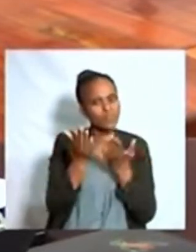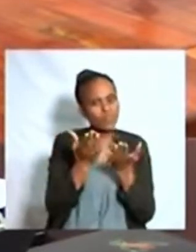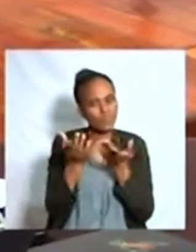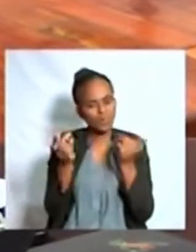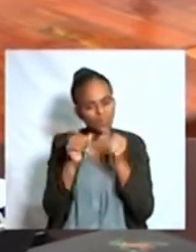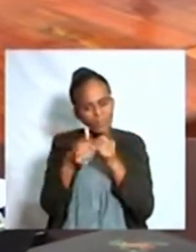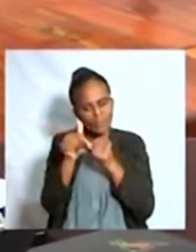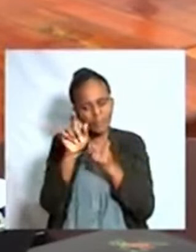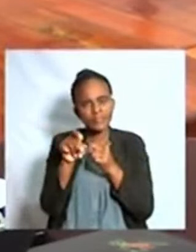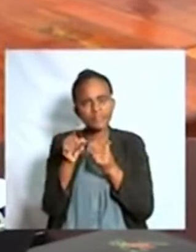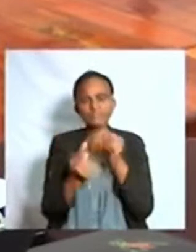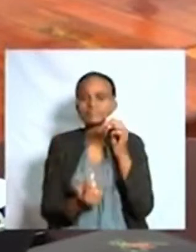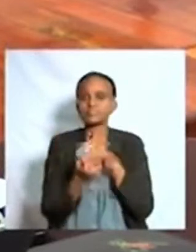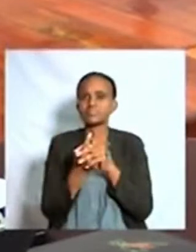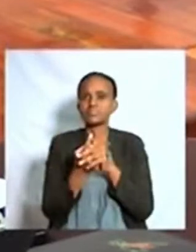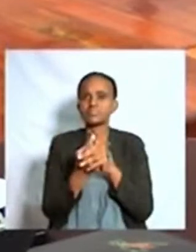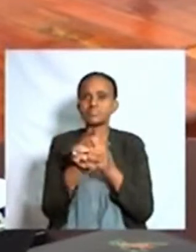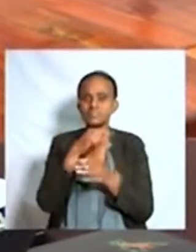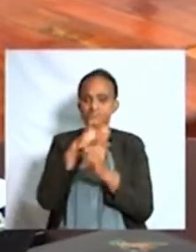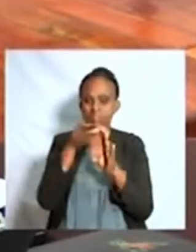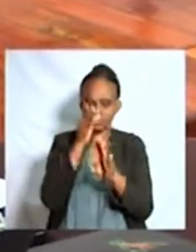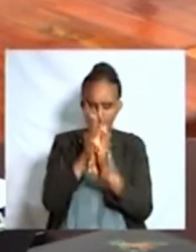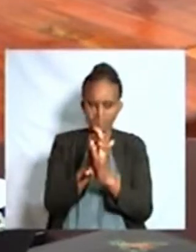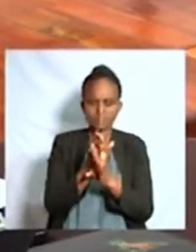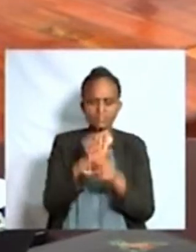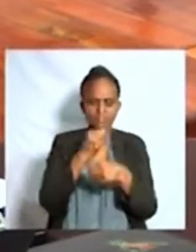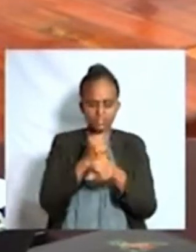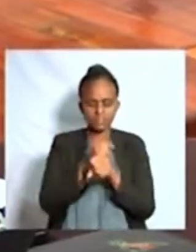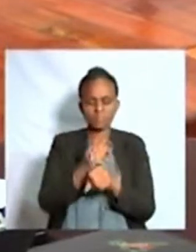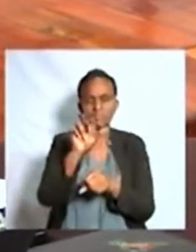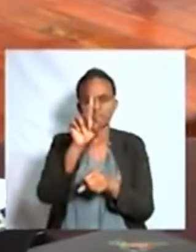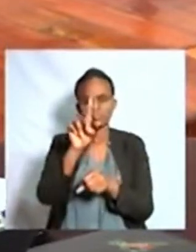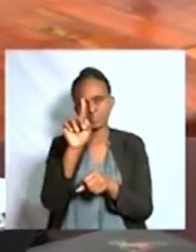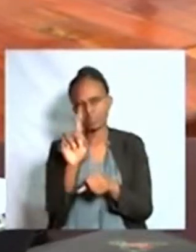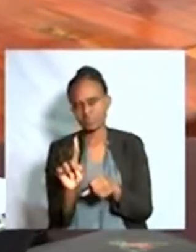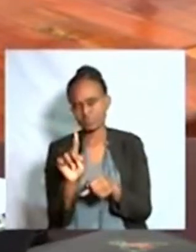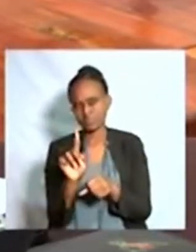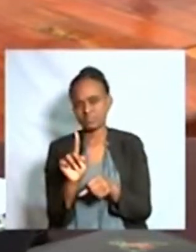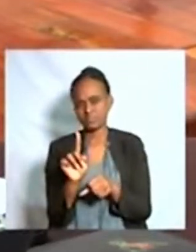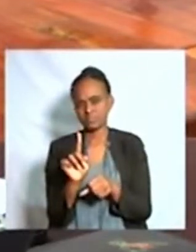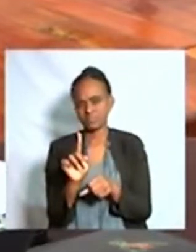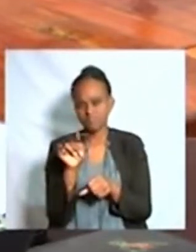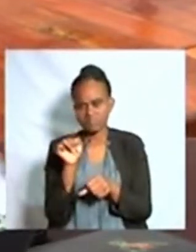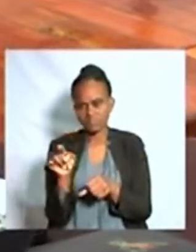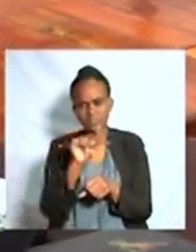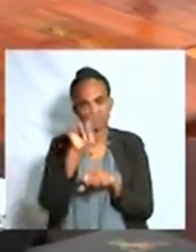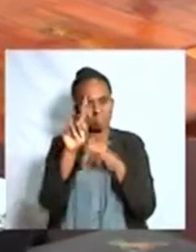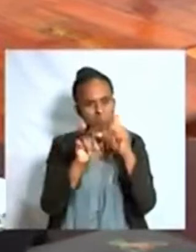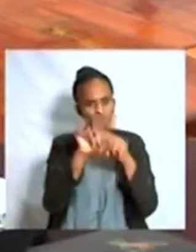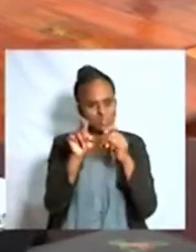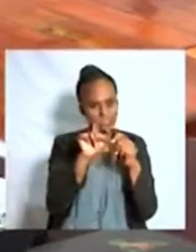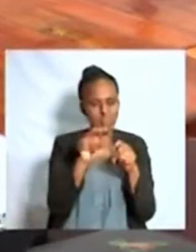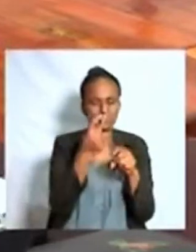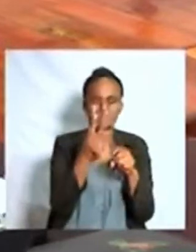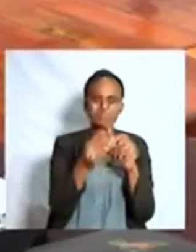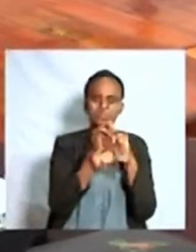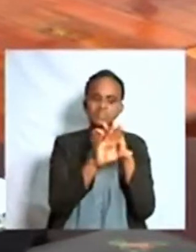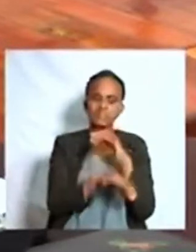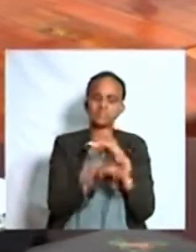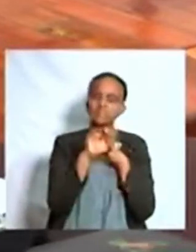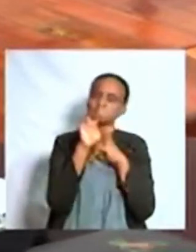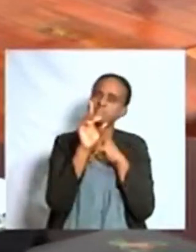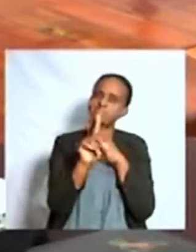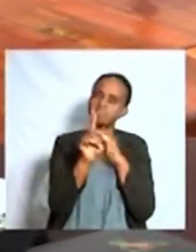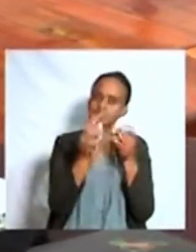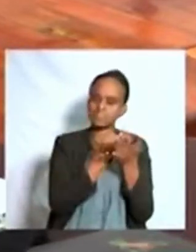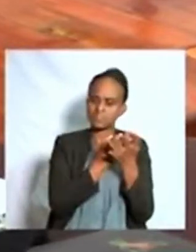arise. Reference is made to Appendix D1. Query 2, under D,